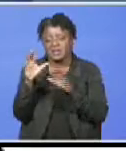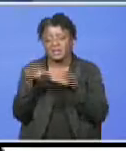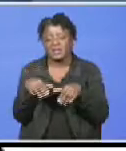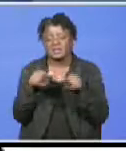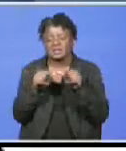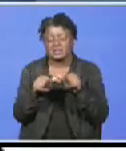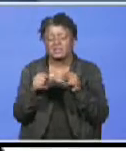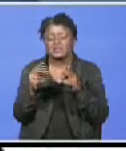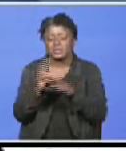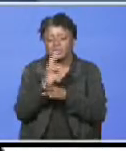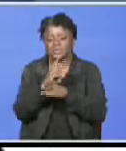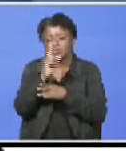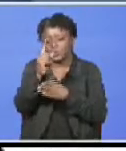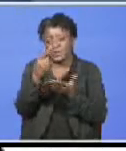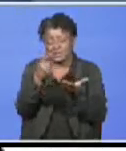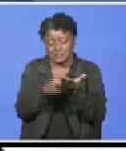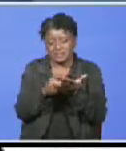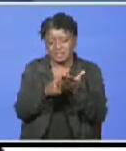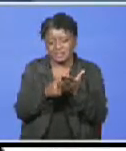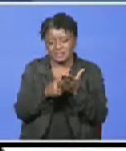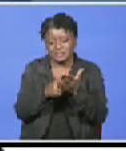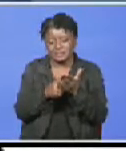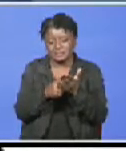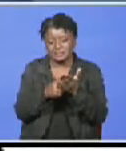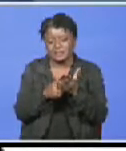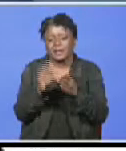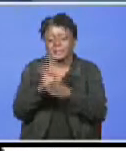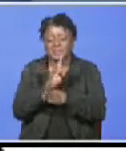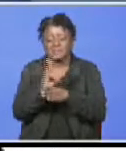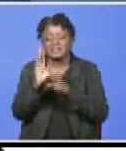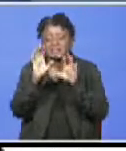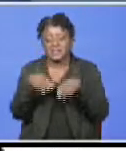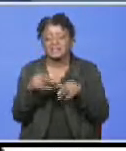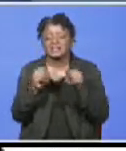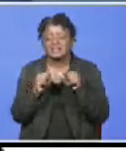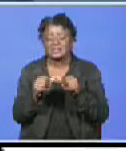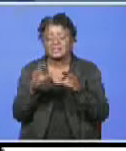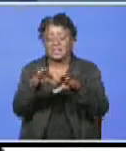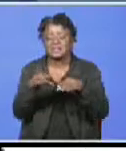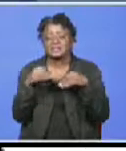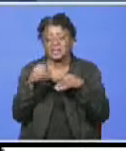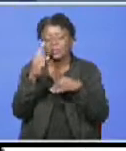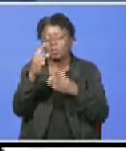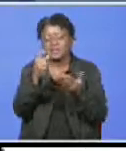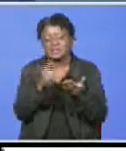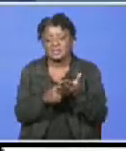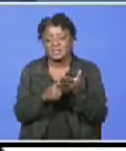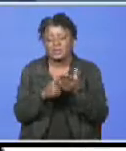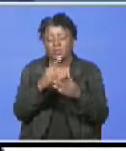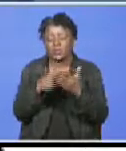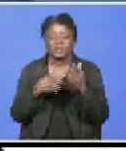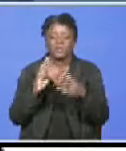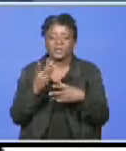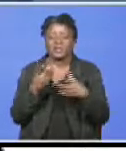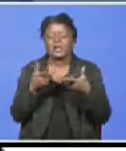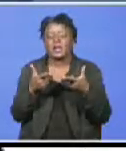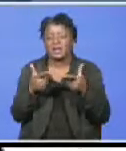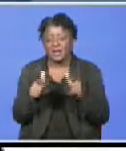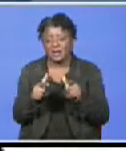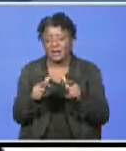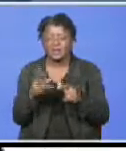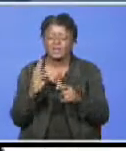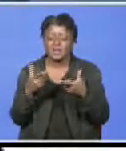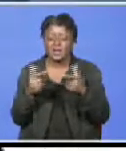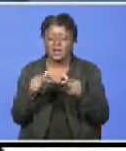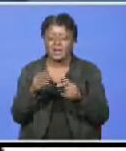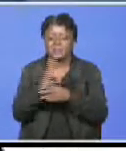of exchange. And so businesses can still accept the 1-cent coin. Now, what we have allowed